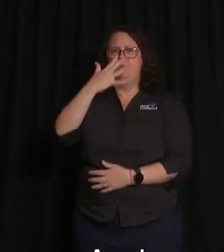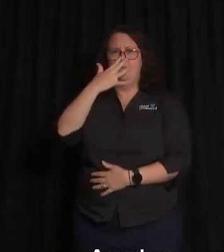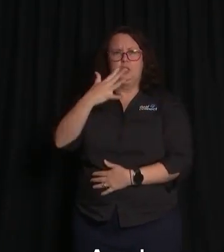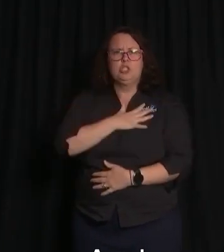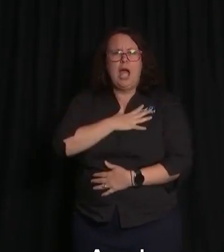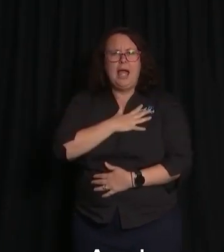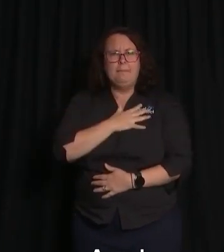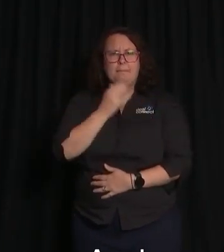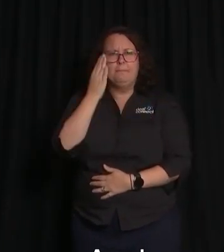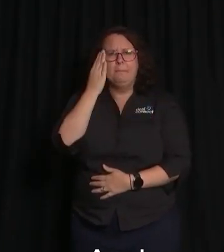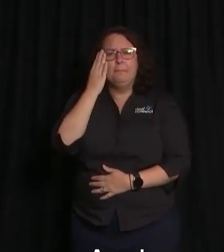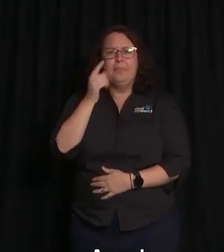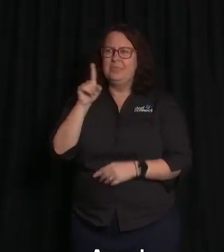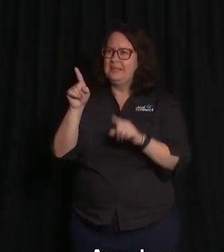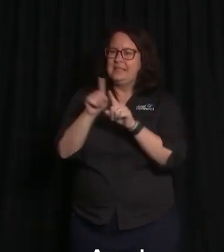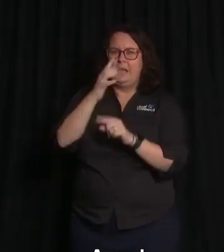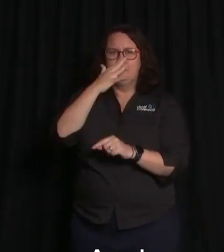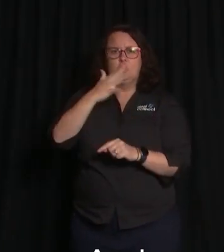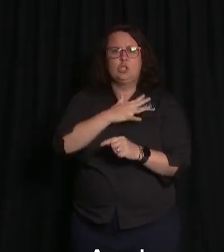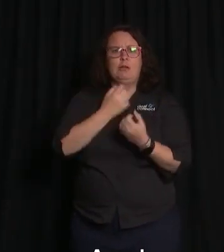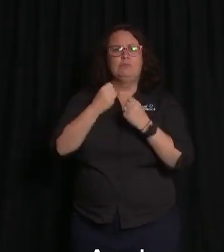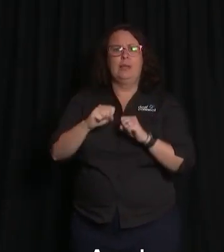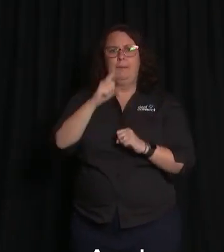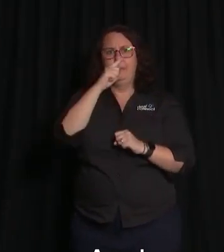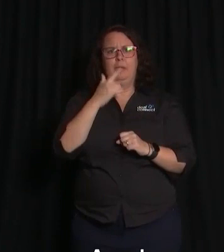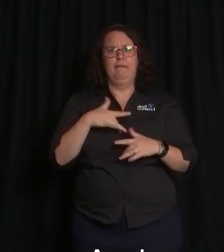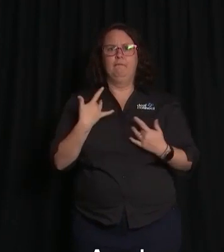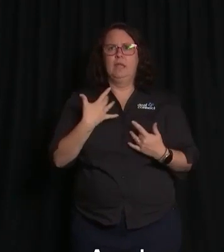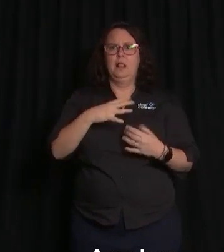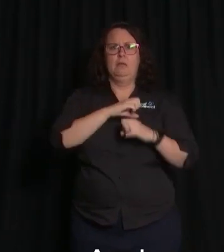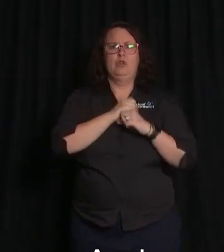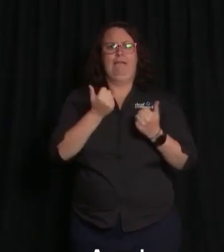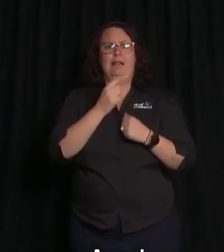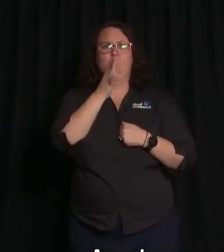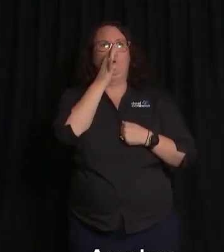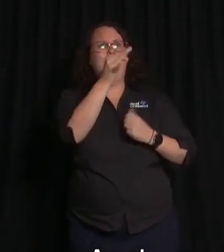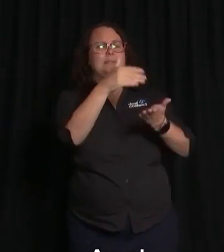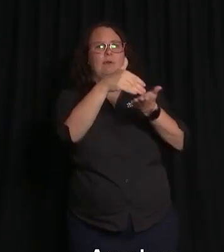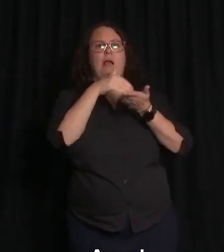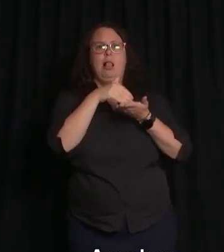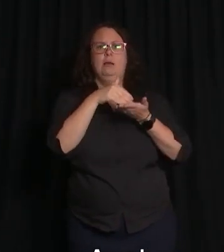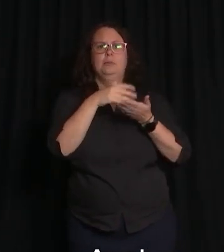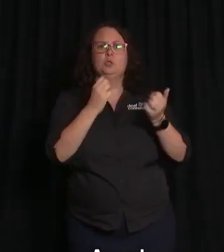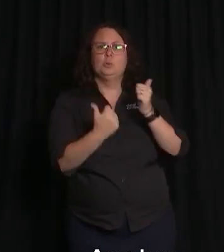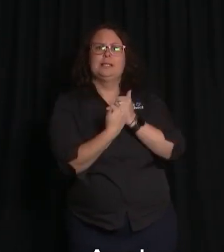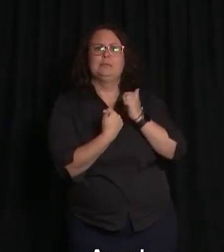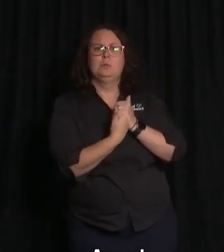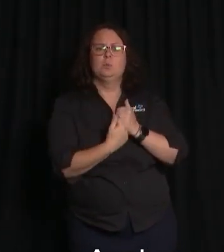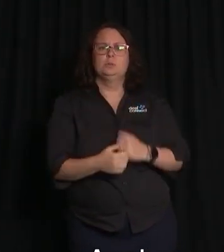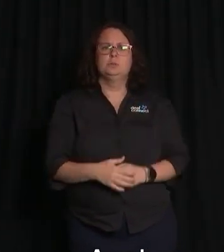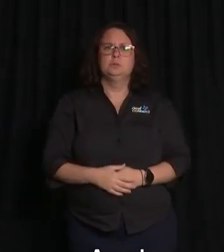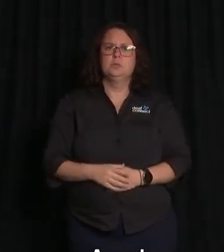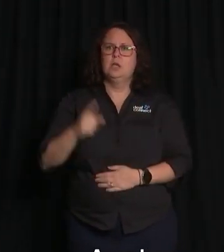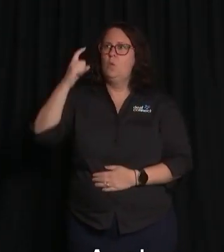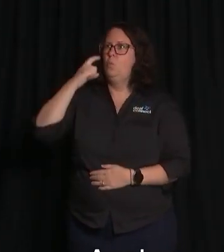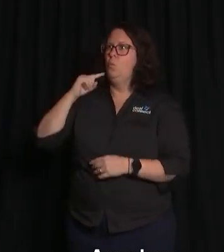the same shame and stigma that prevents their victims from speaking out and seeking treatment. It is the cycle of shame and stigma that